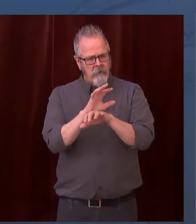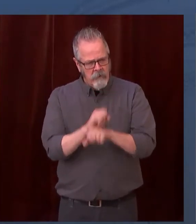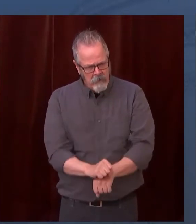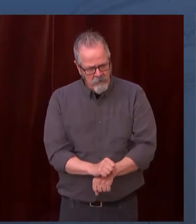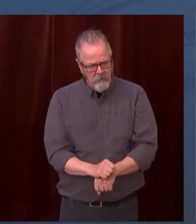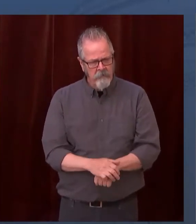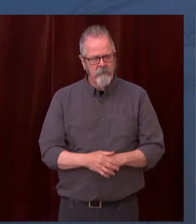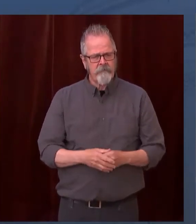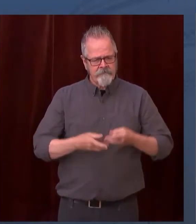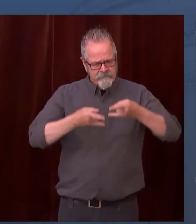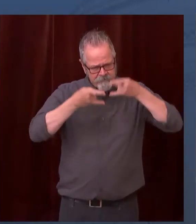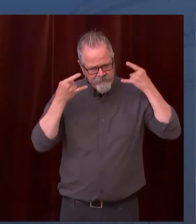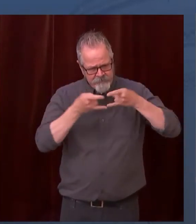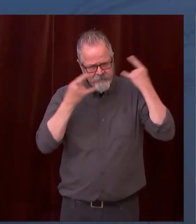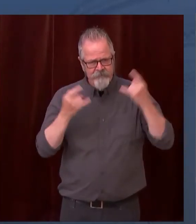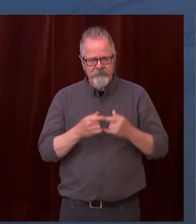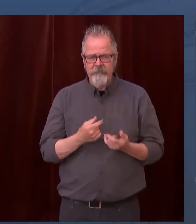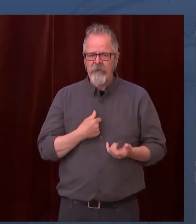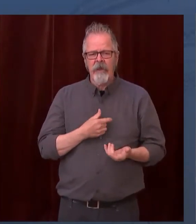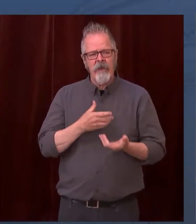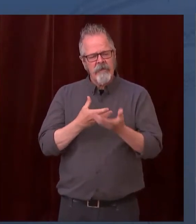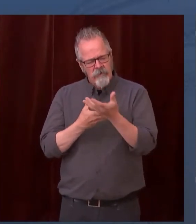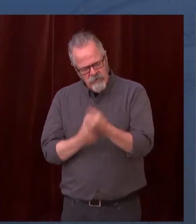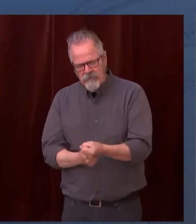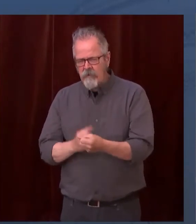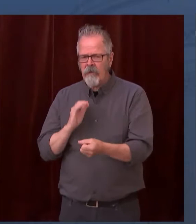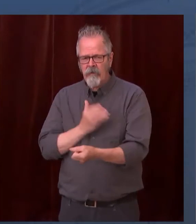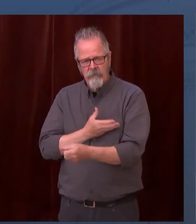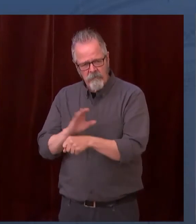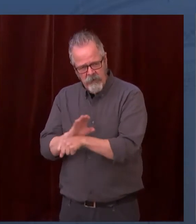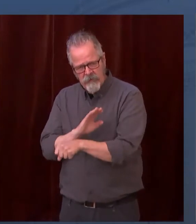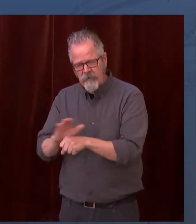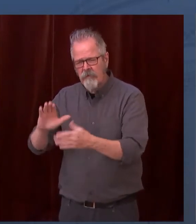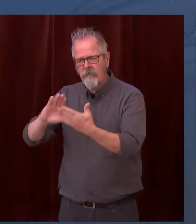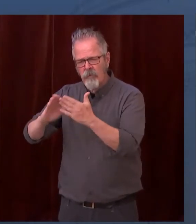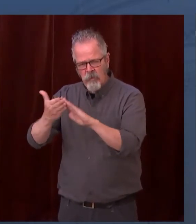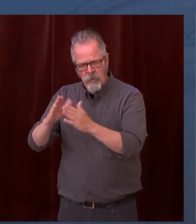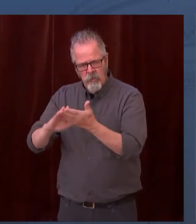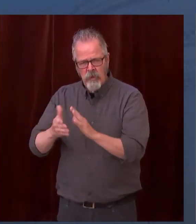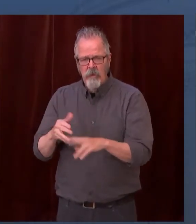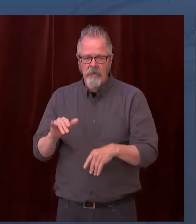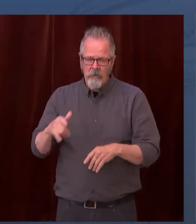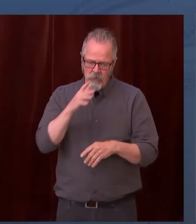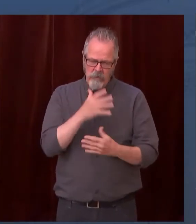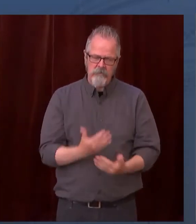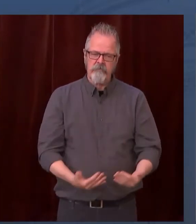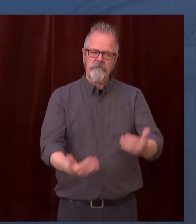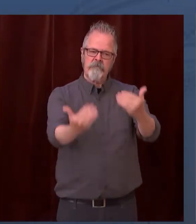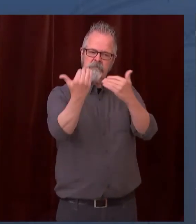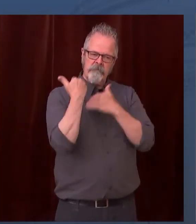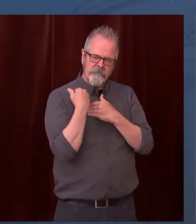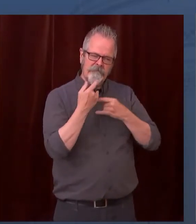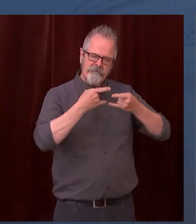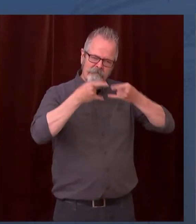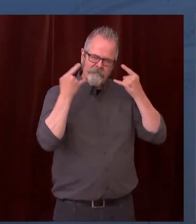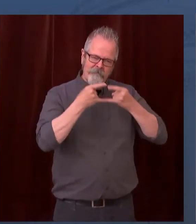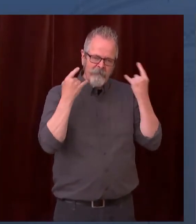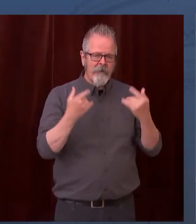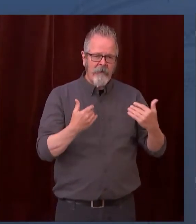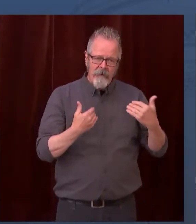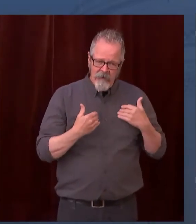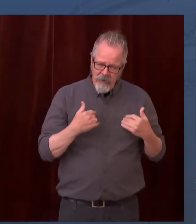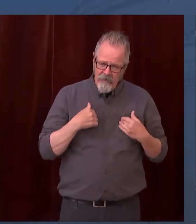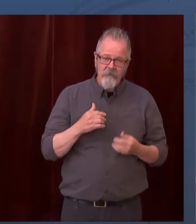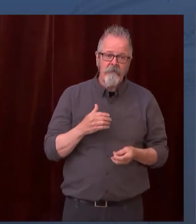up, and as our citizens are going to step up too. And so we just thank you for taking the time to come over here and listen to